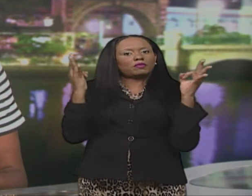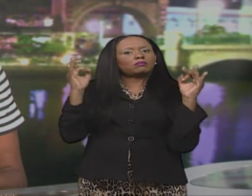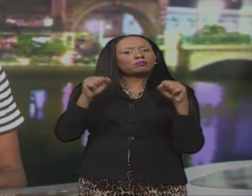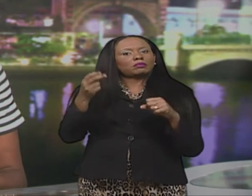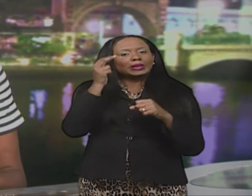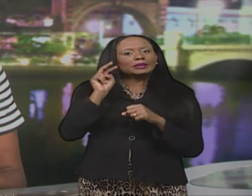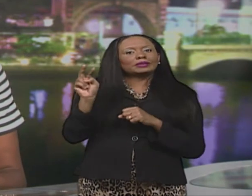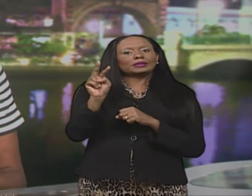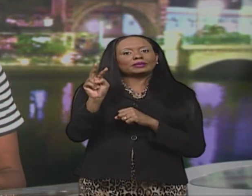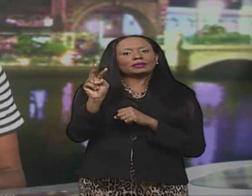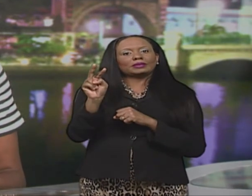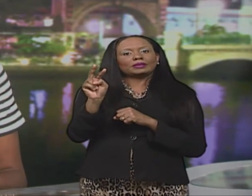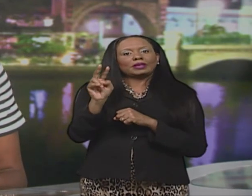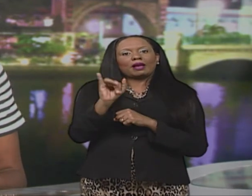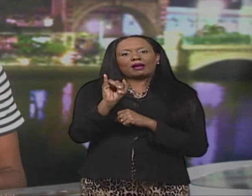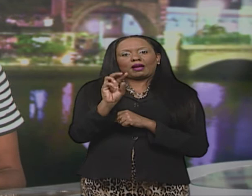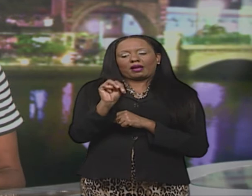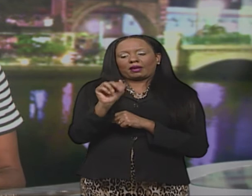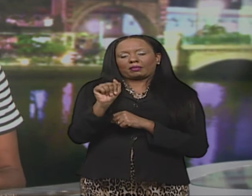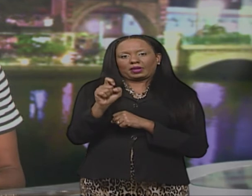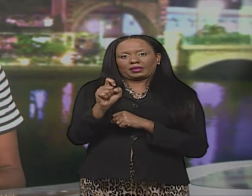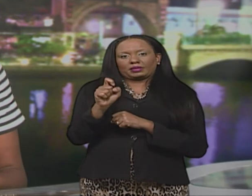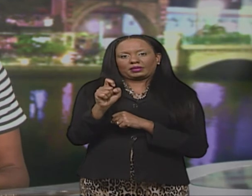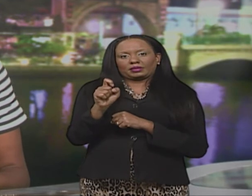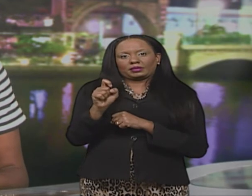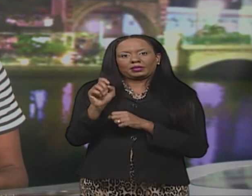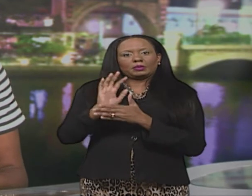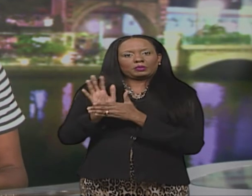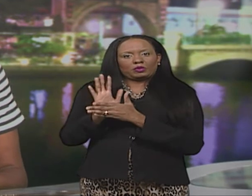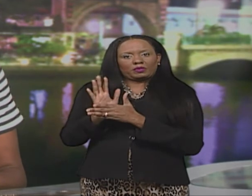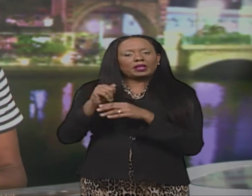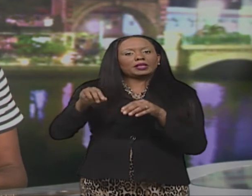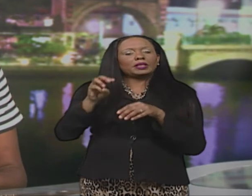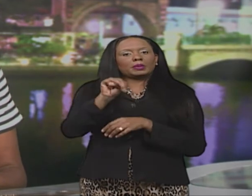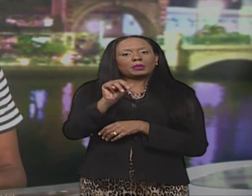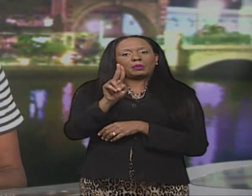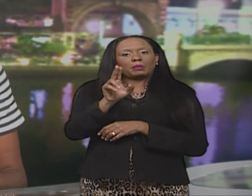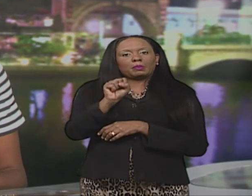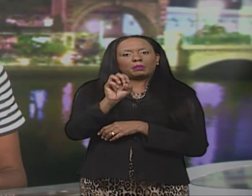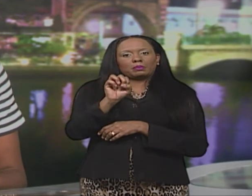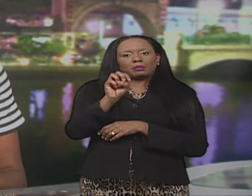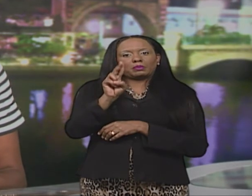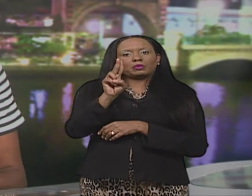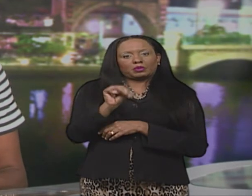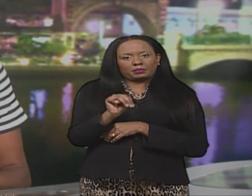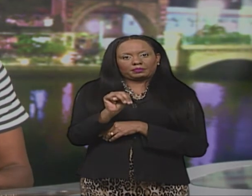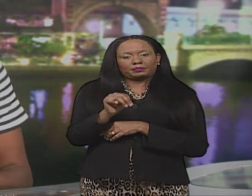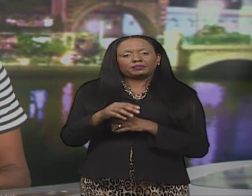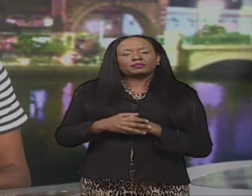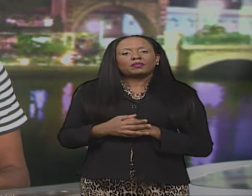IMAX documentary at the Barbados Museum and Historical Society. Canadian High Commissioner, Her Excellency Marie Legault,